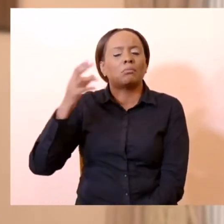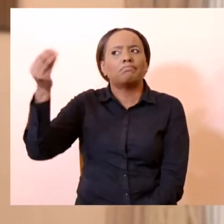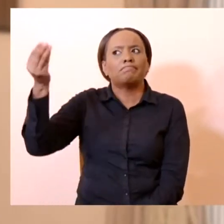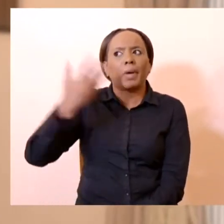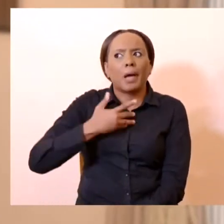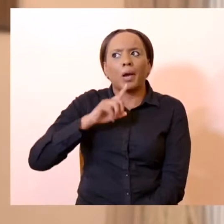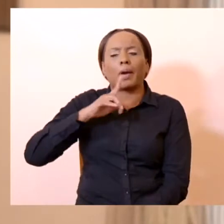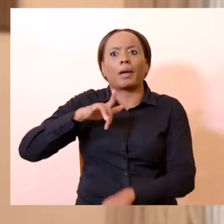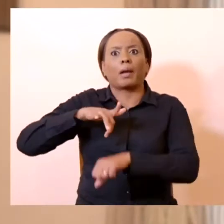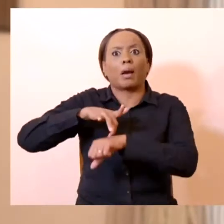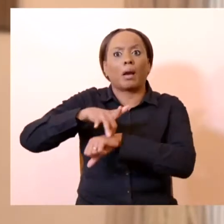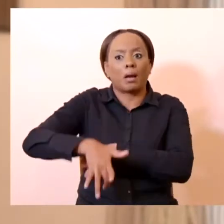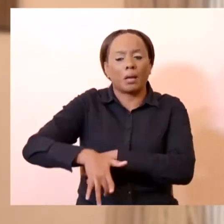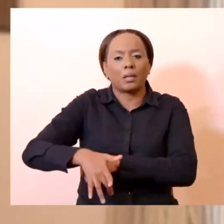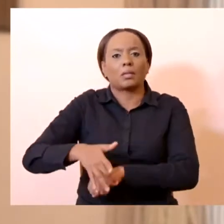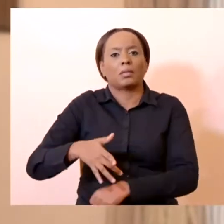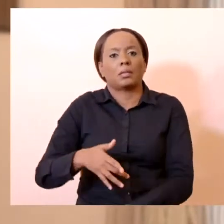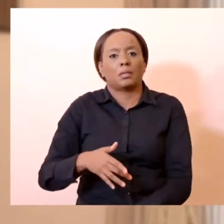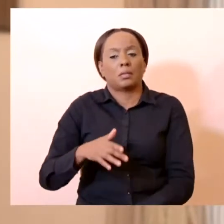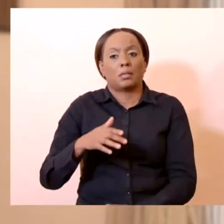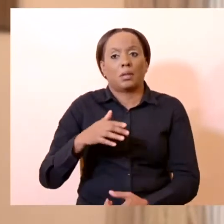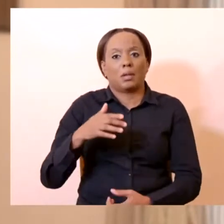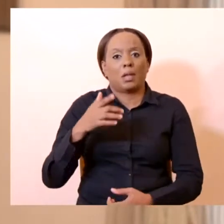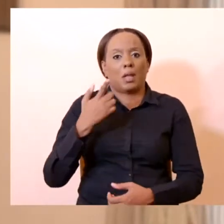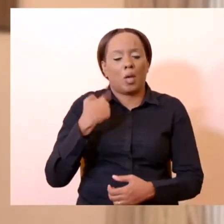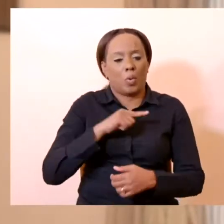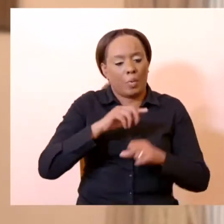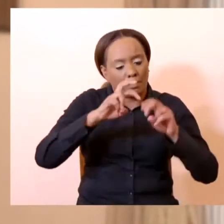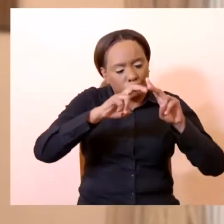WHO. We are also in